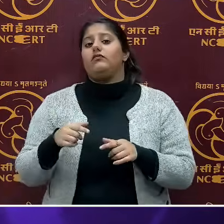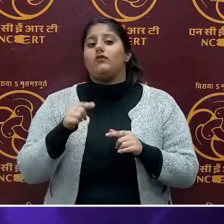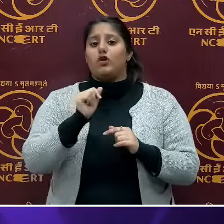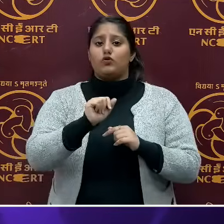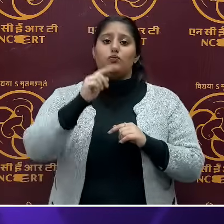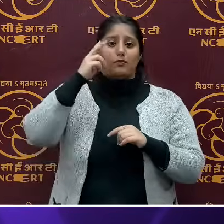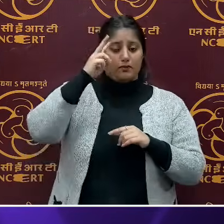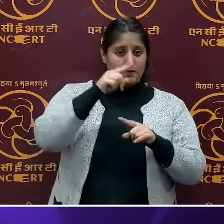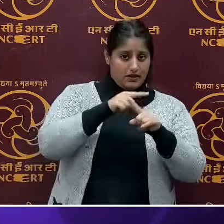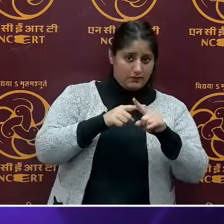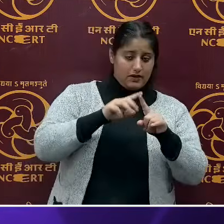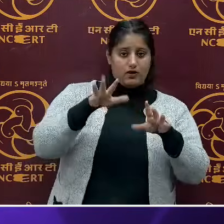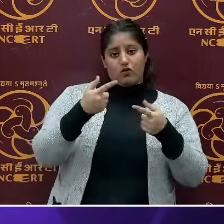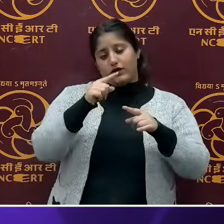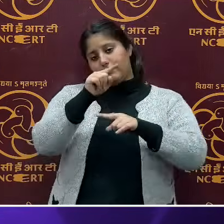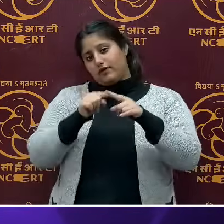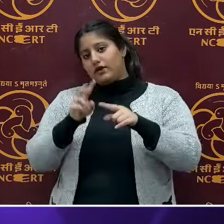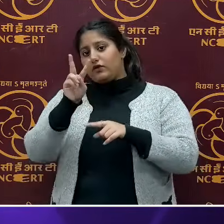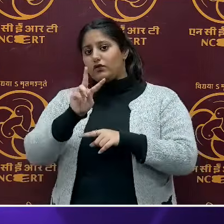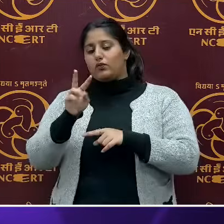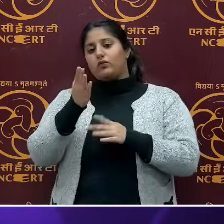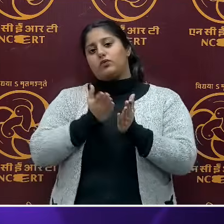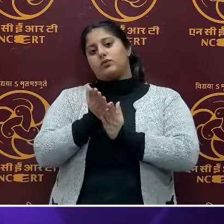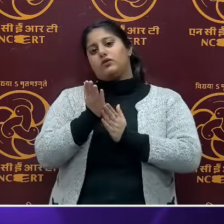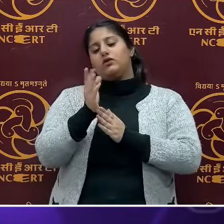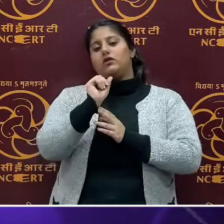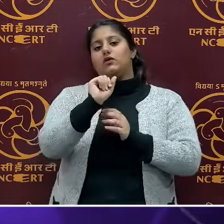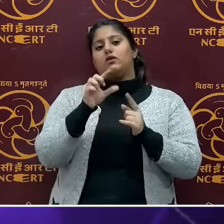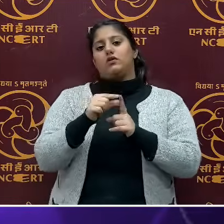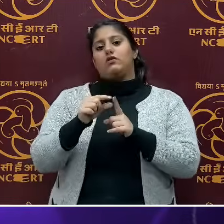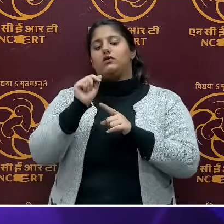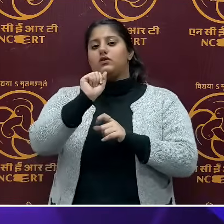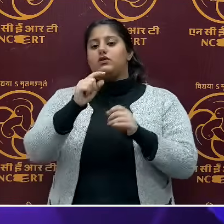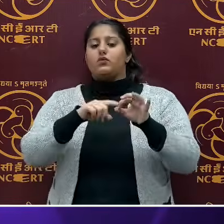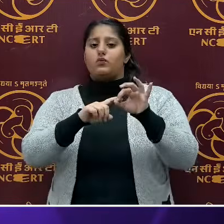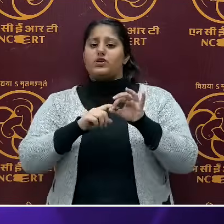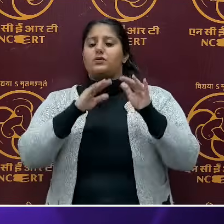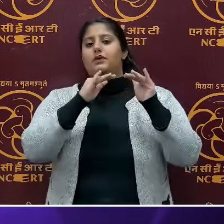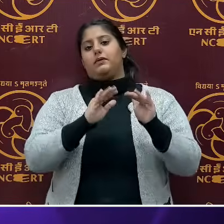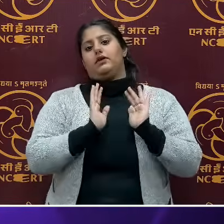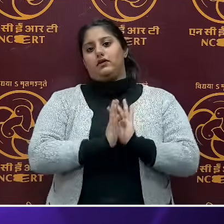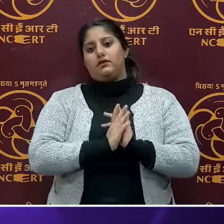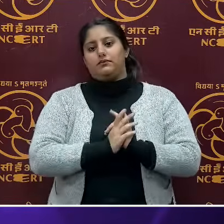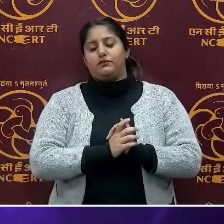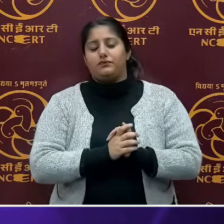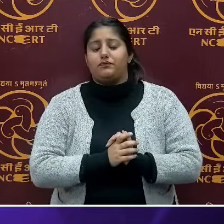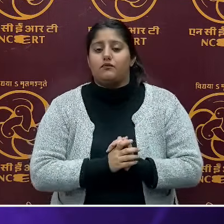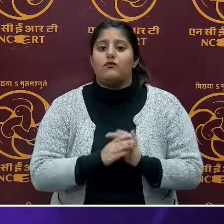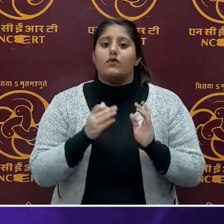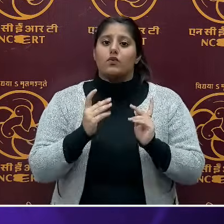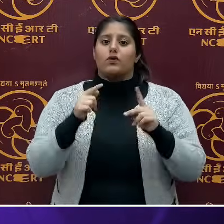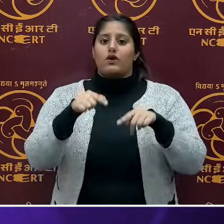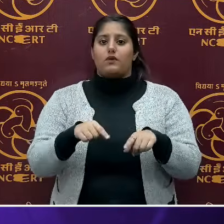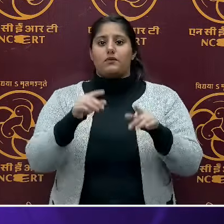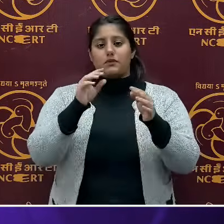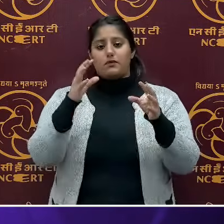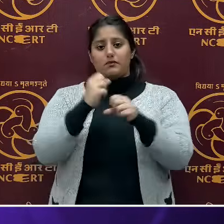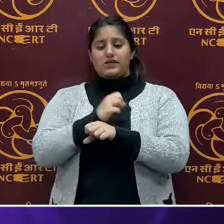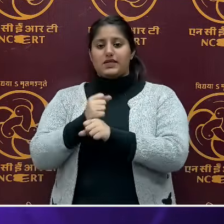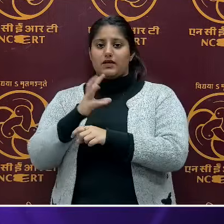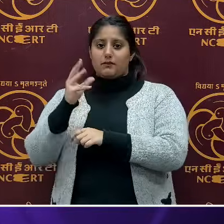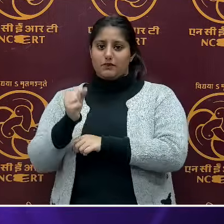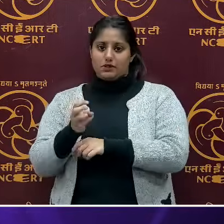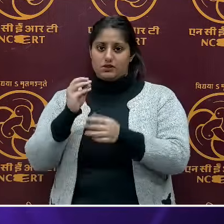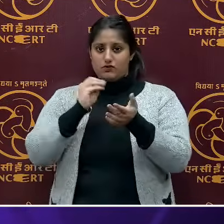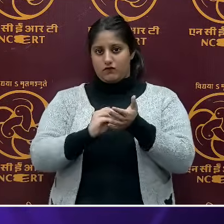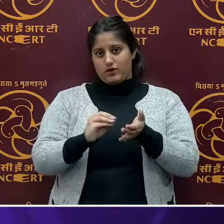multiply and divide also. It depends upon the question. Now fill the missing numbers for these